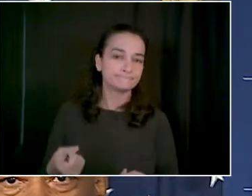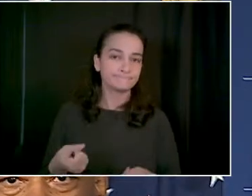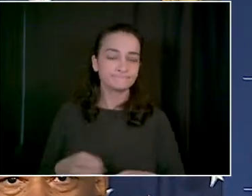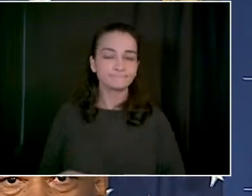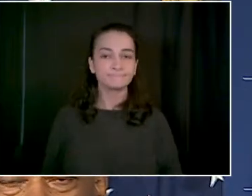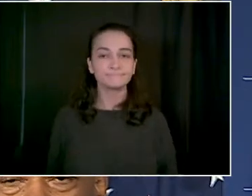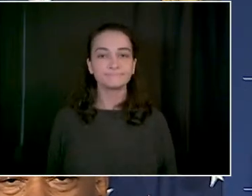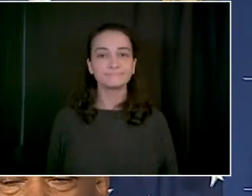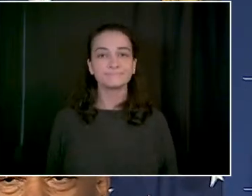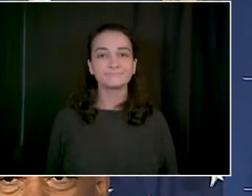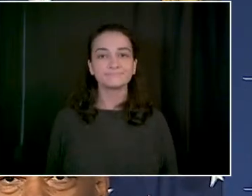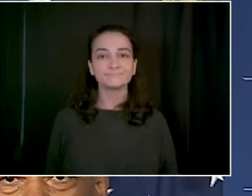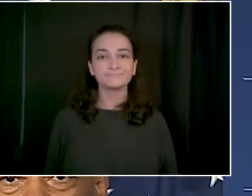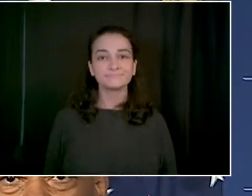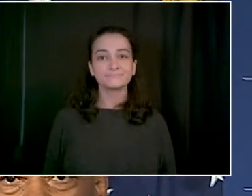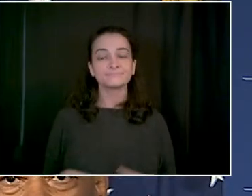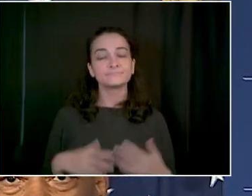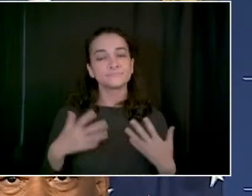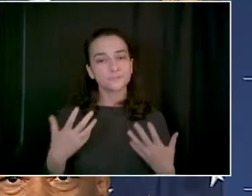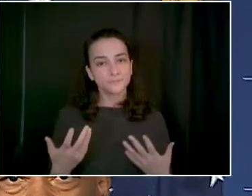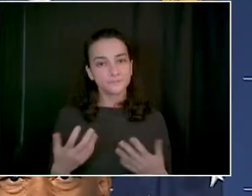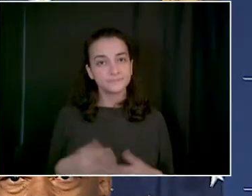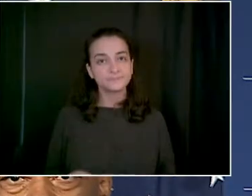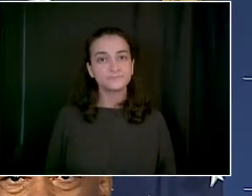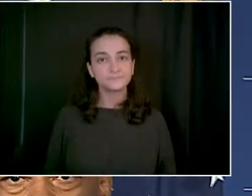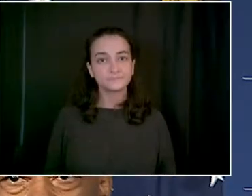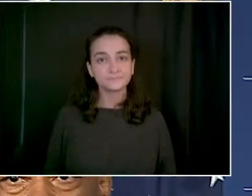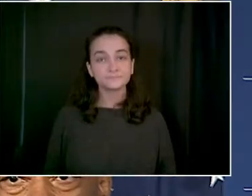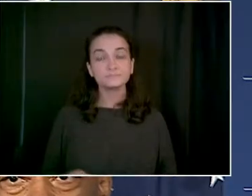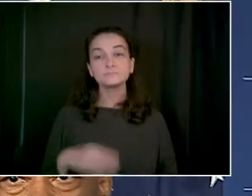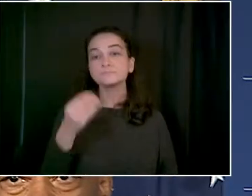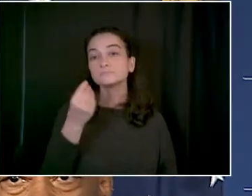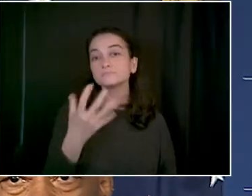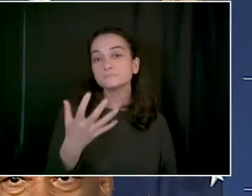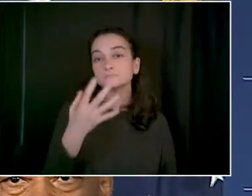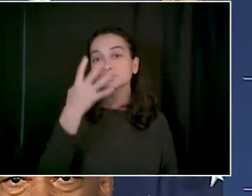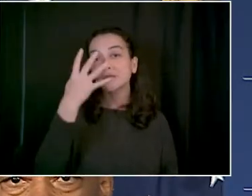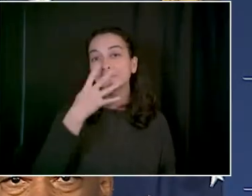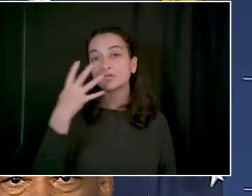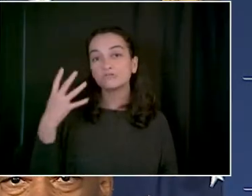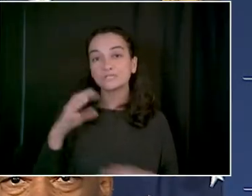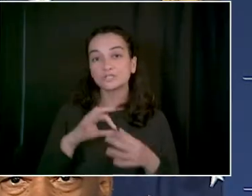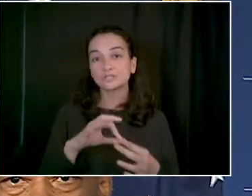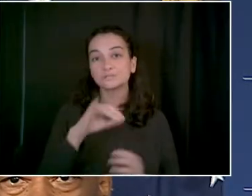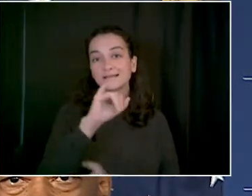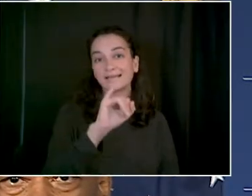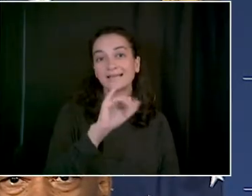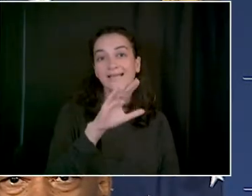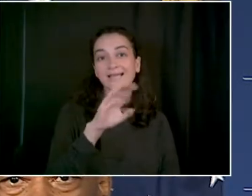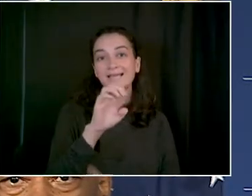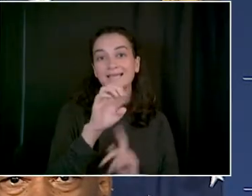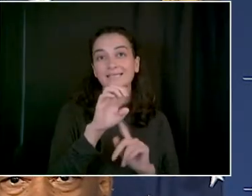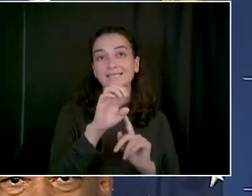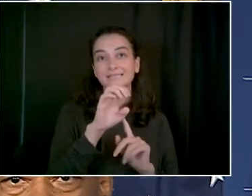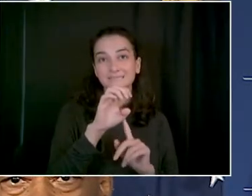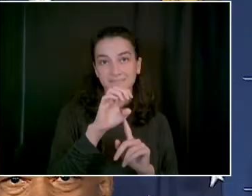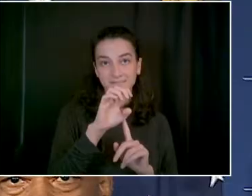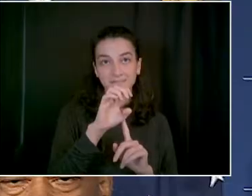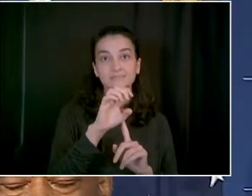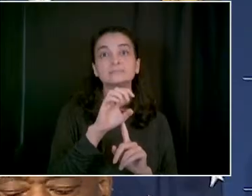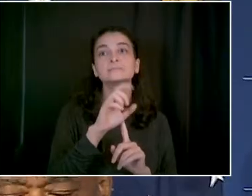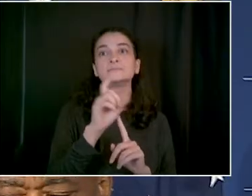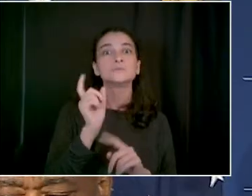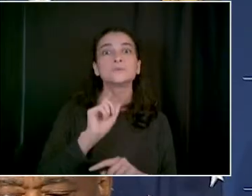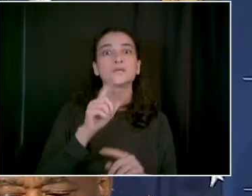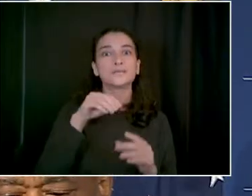January directive. They did exactly what we ask of them. We will, of course, continue to work with our federal